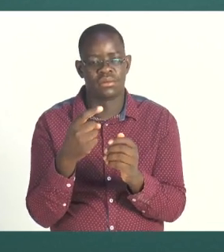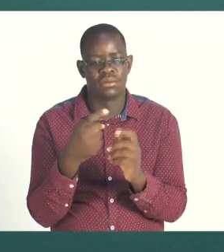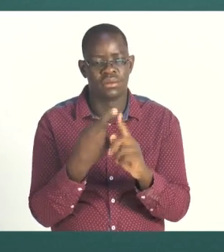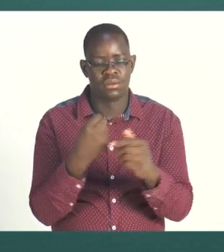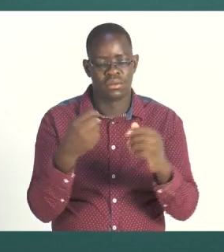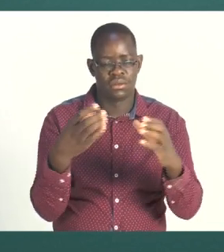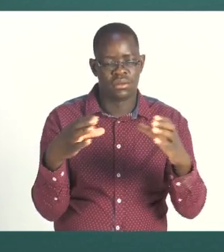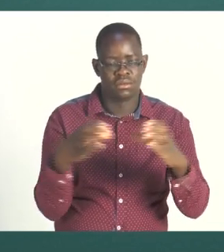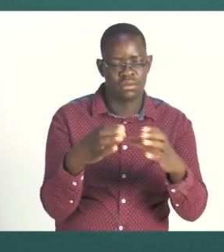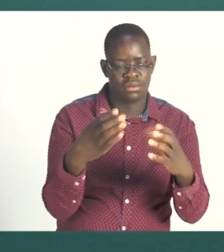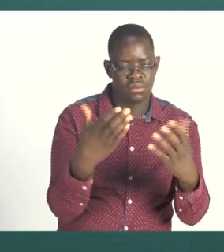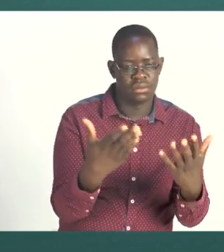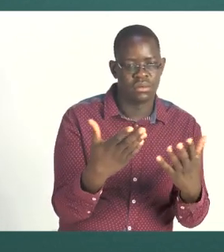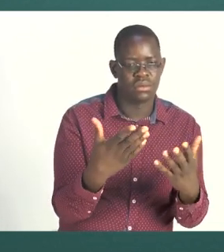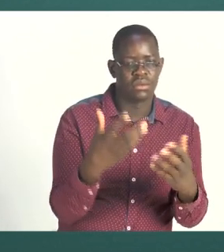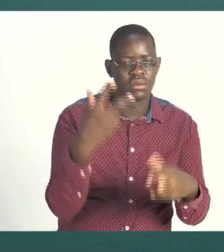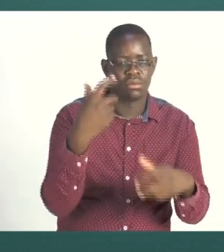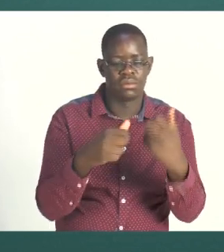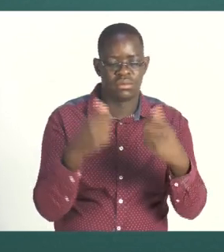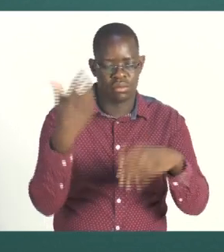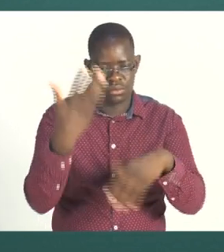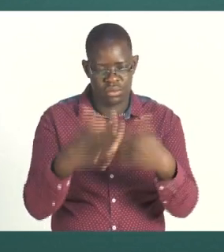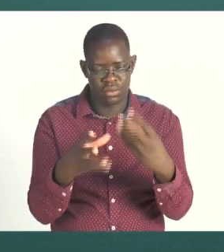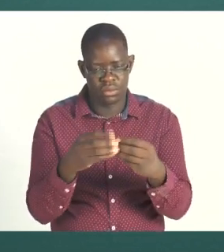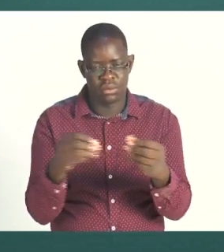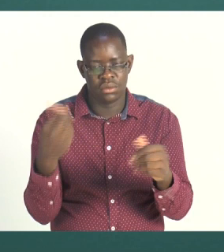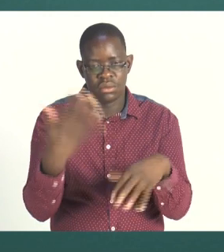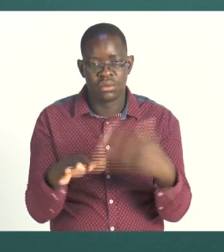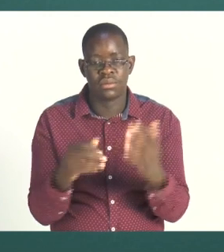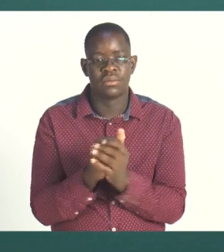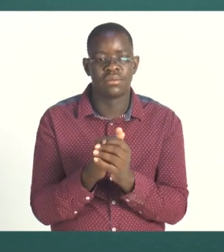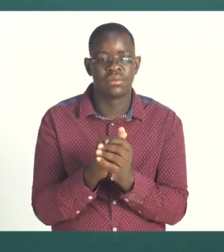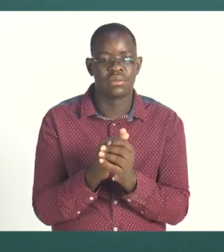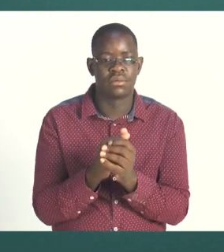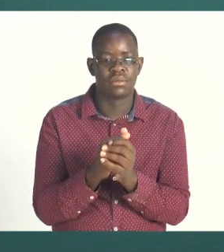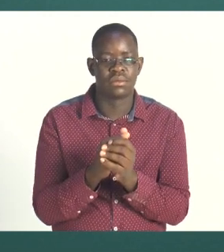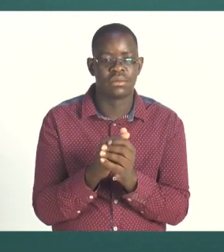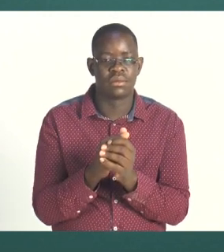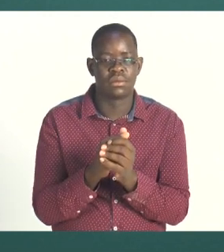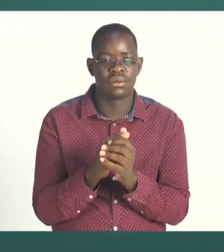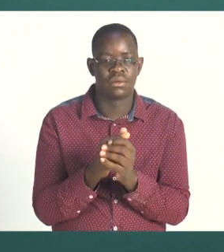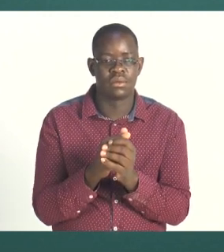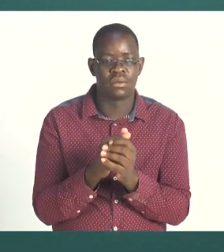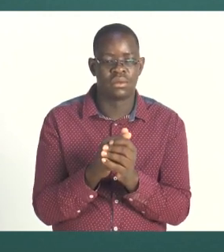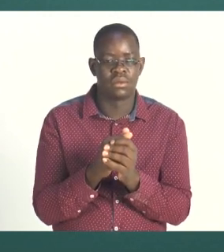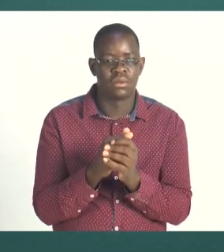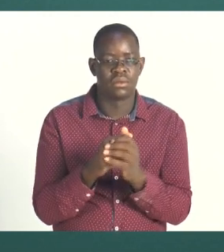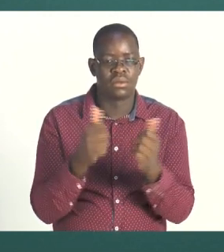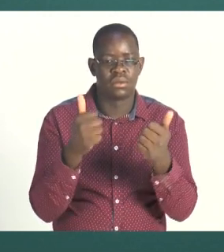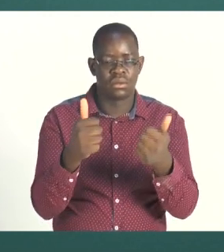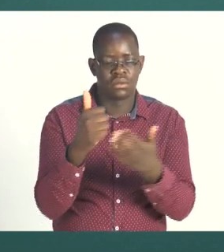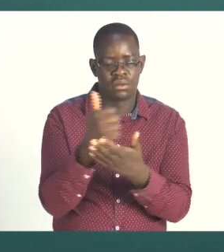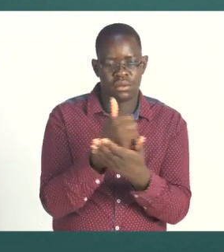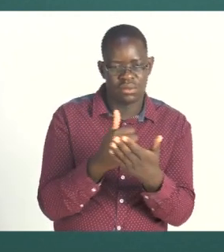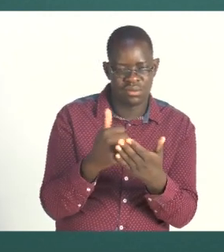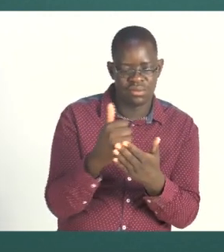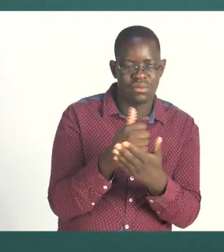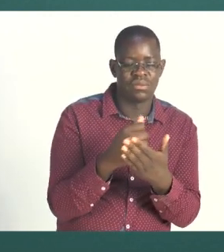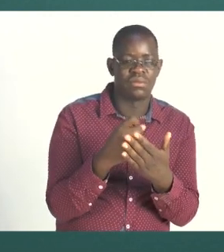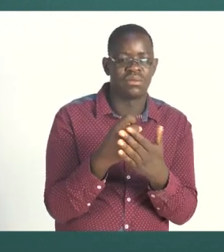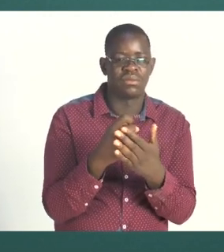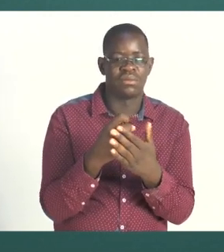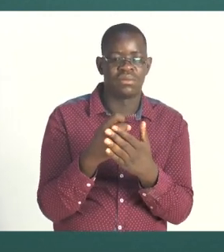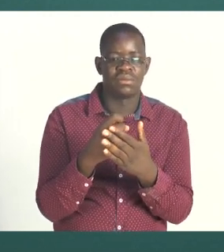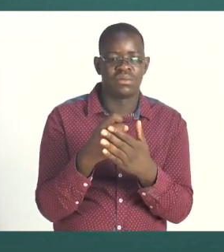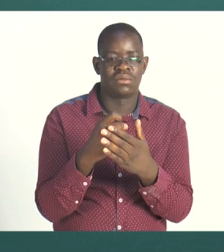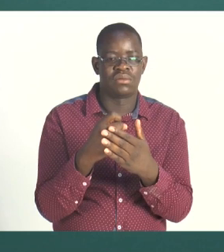that particular paddock, the problem is sorted out. In fact, rotational grazing is clearly a far more sustainable way of grazing